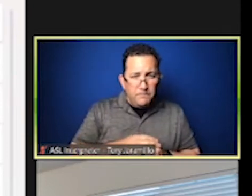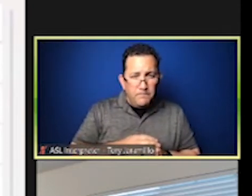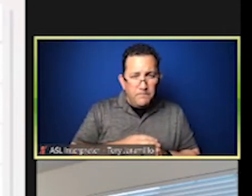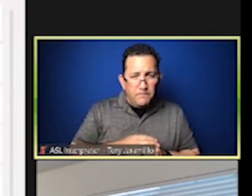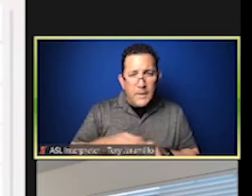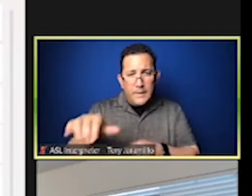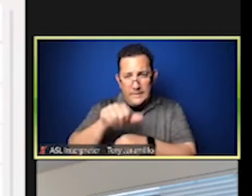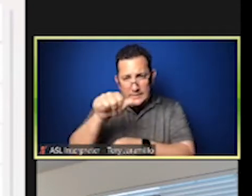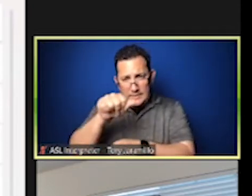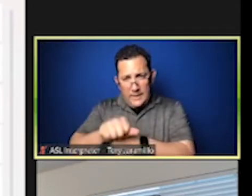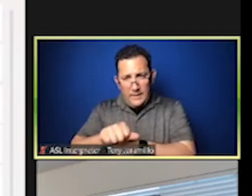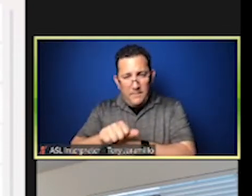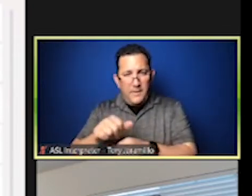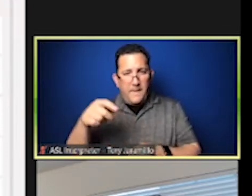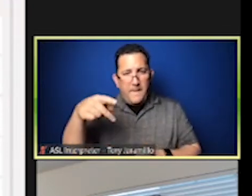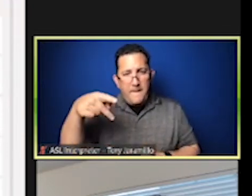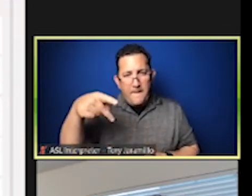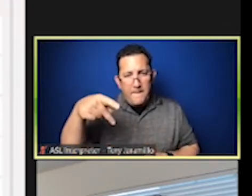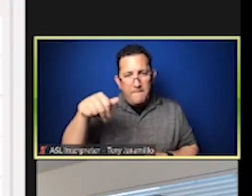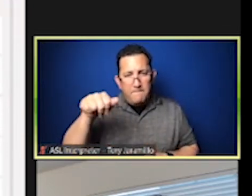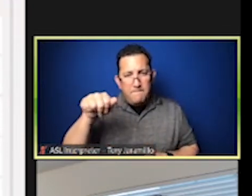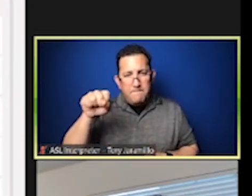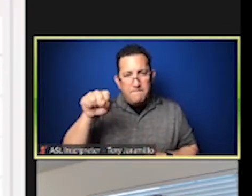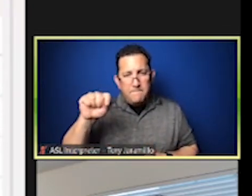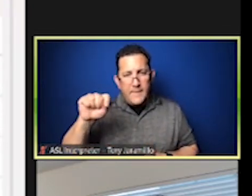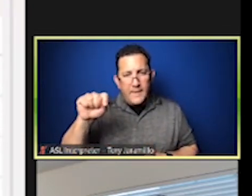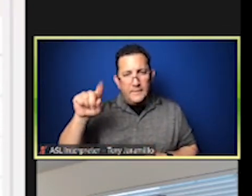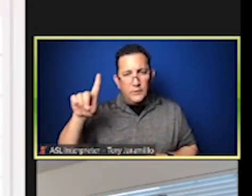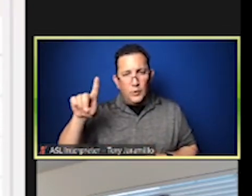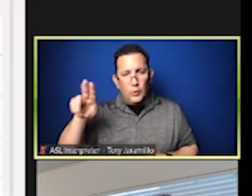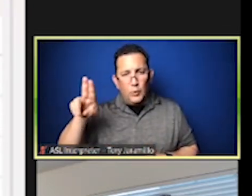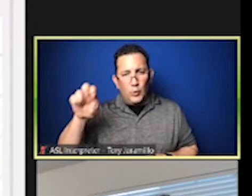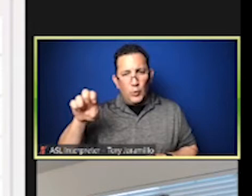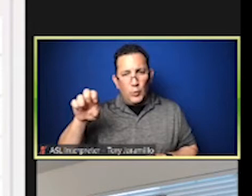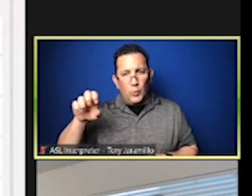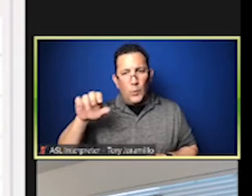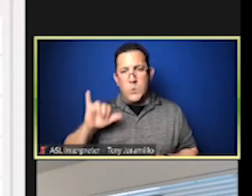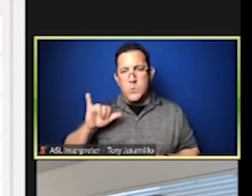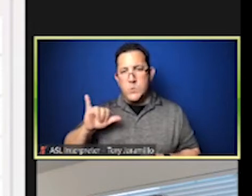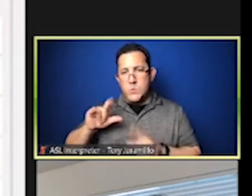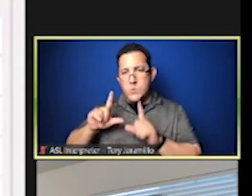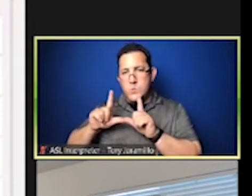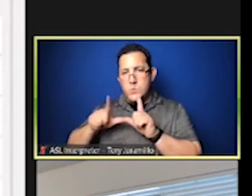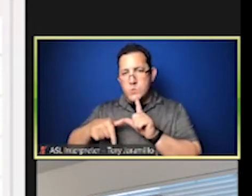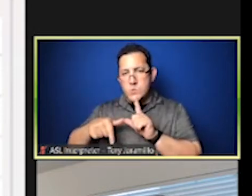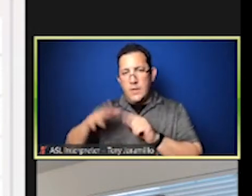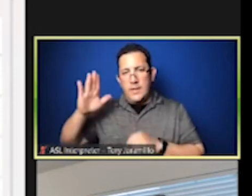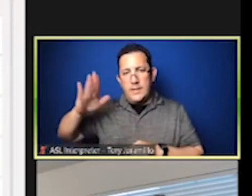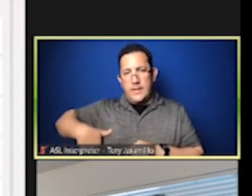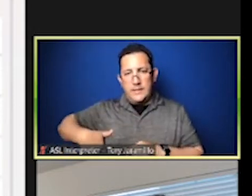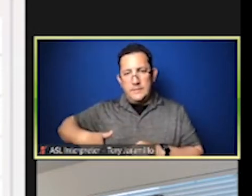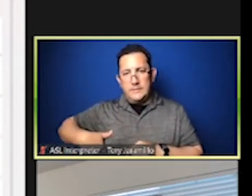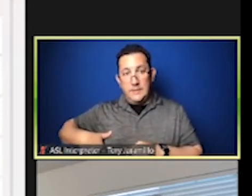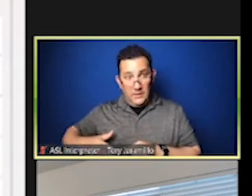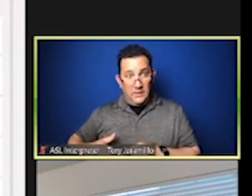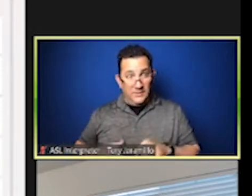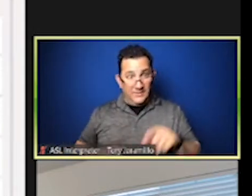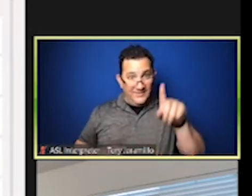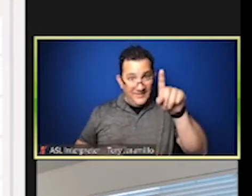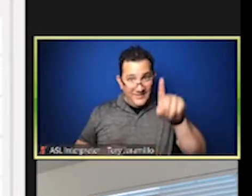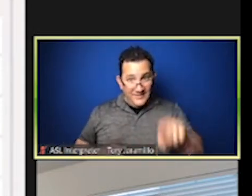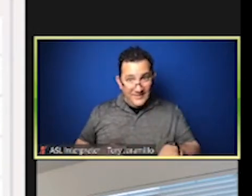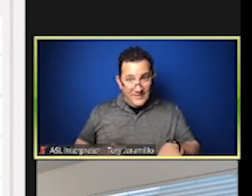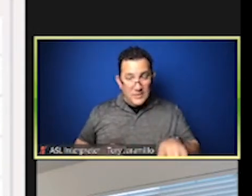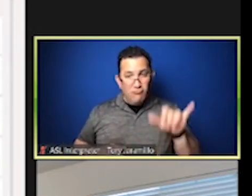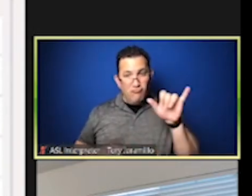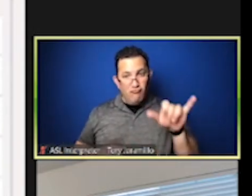assignments that are past due. A lot of these assignments in my class team here happen to be late. And we